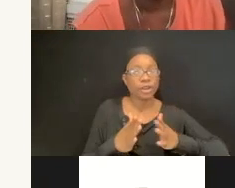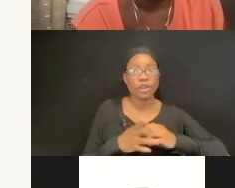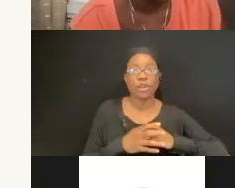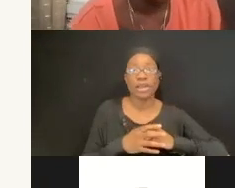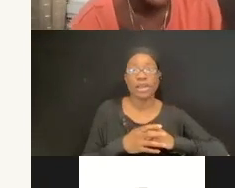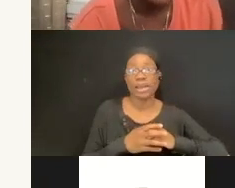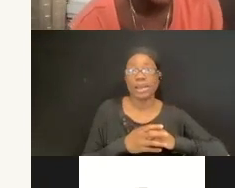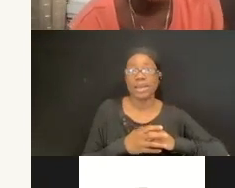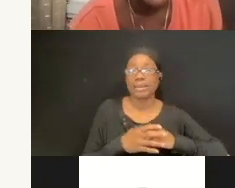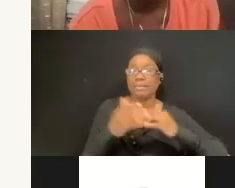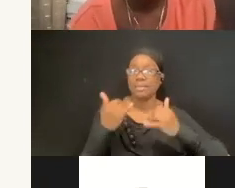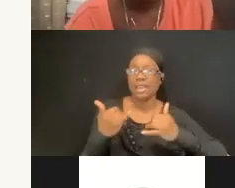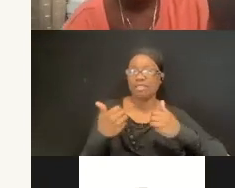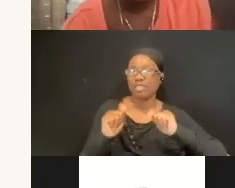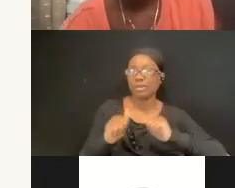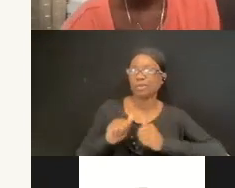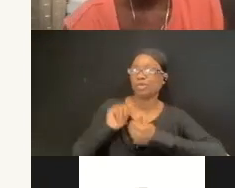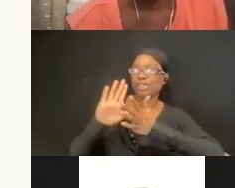high barriers that are in their way.